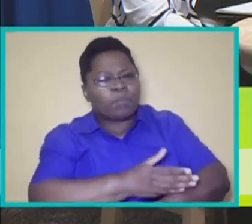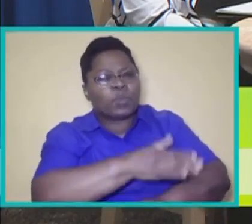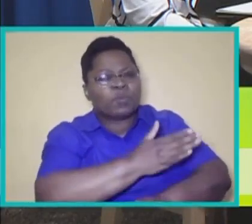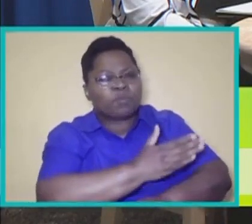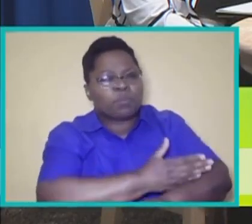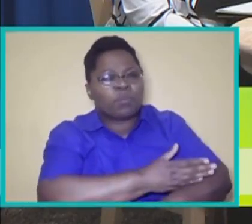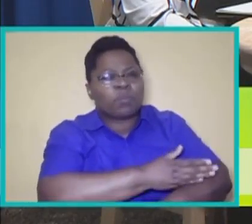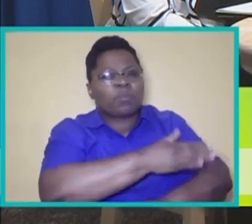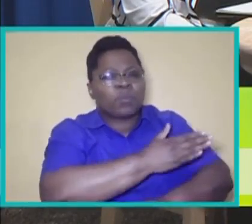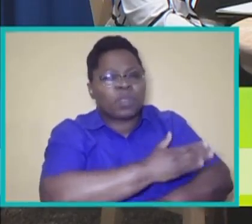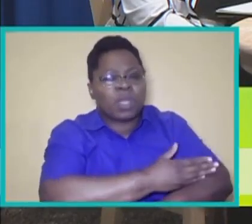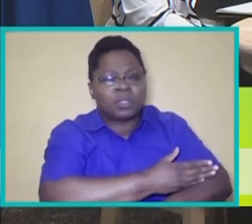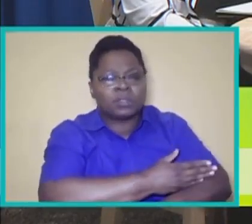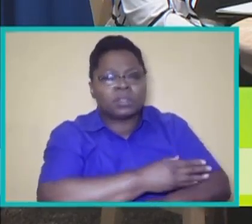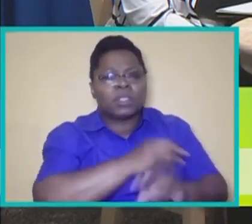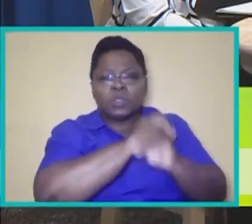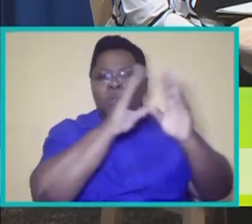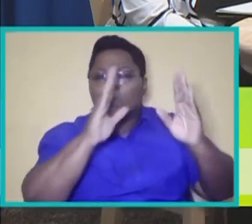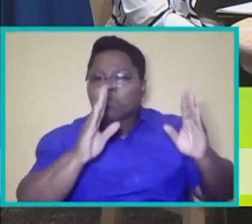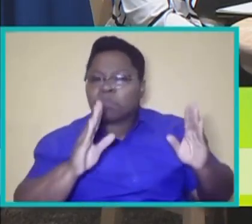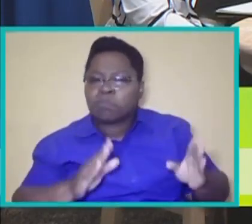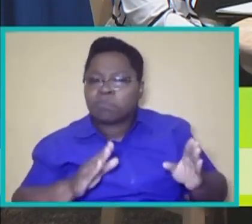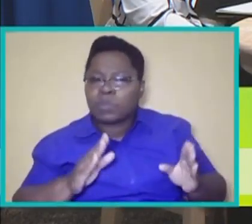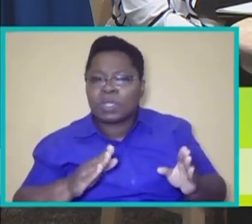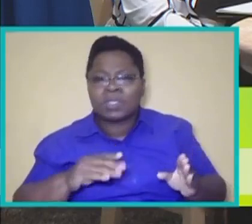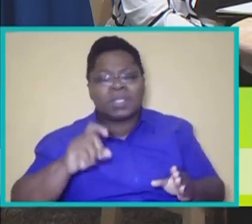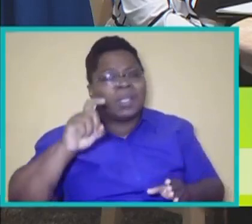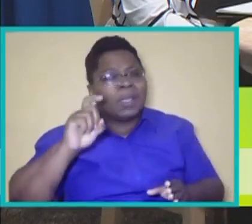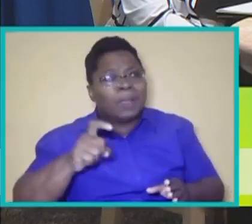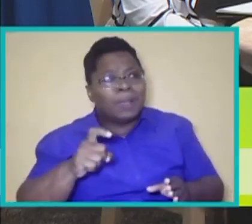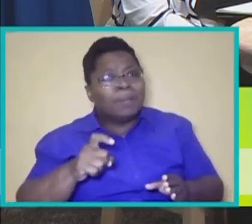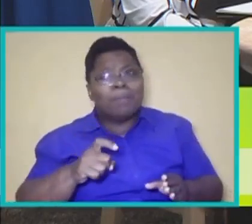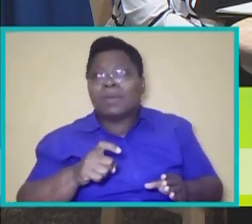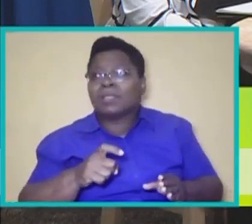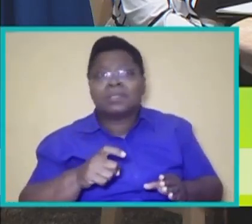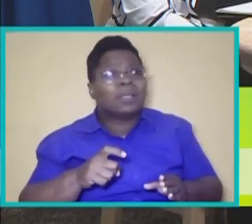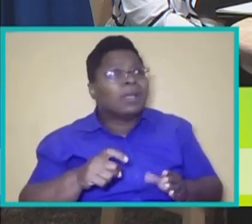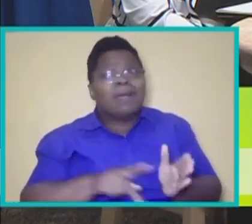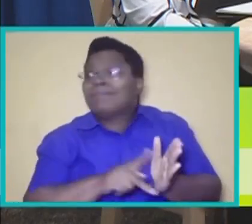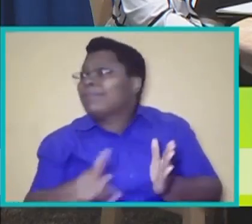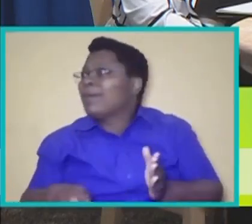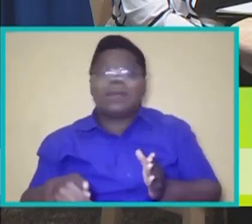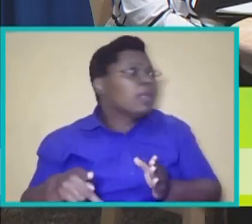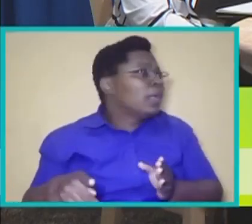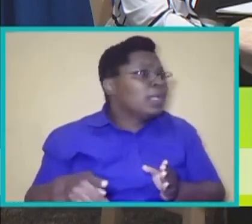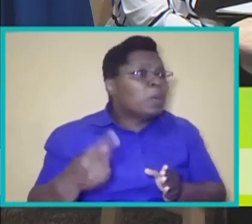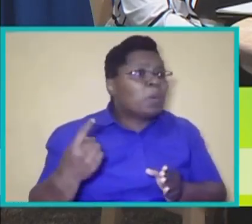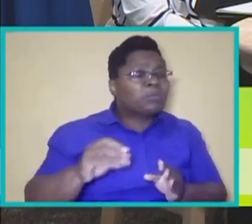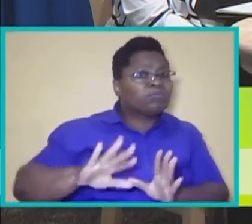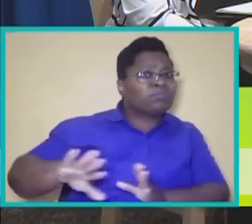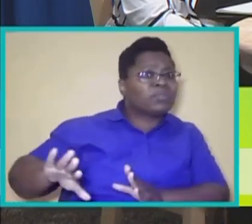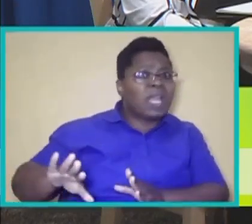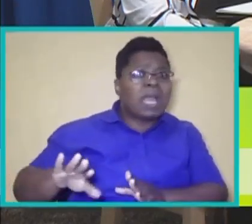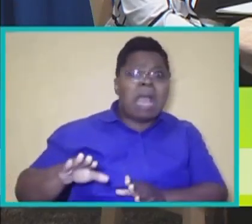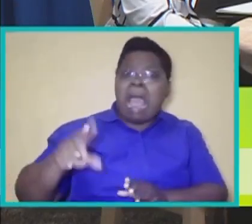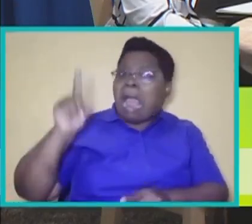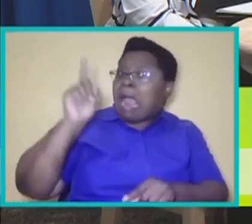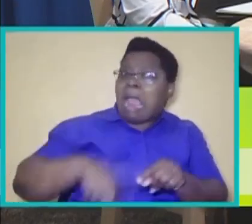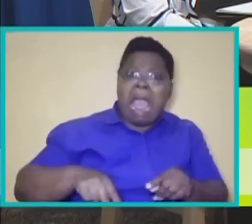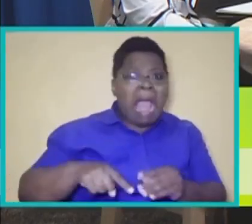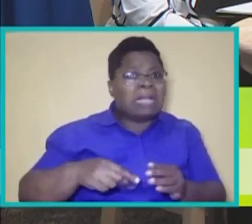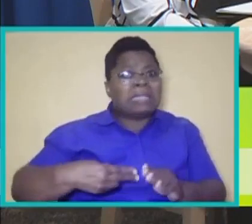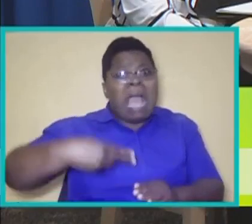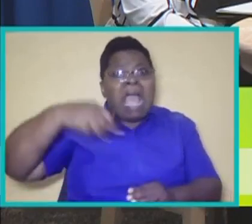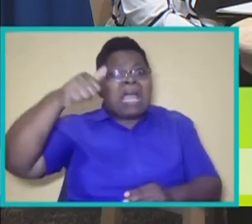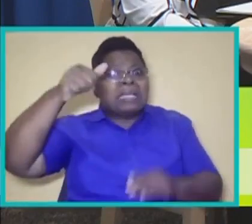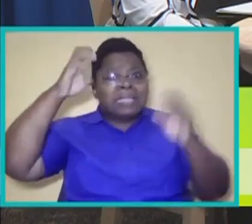teacher training, where they can teach children, for example, agriculture, where we can sort of strengthen our